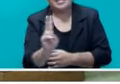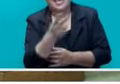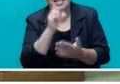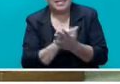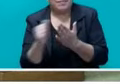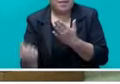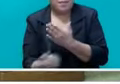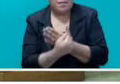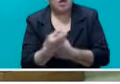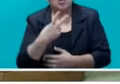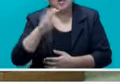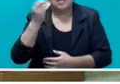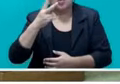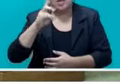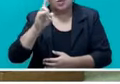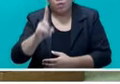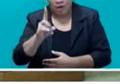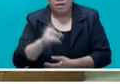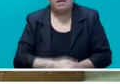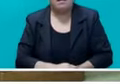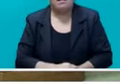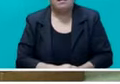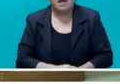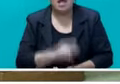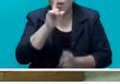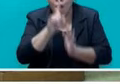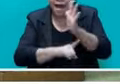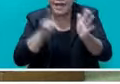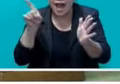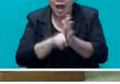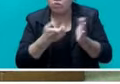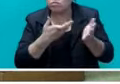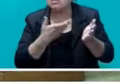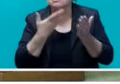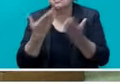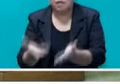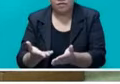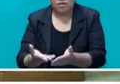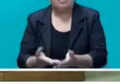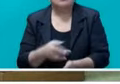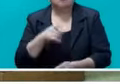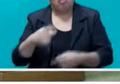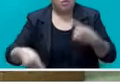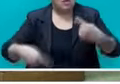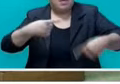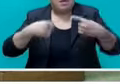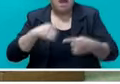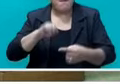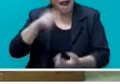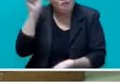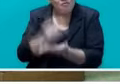September 2021, but that 1 hour be given to debate the bill, with the right of